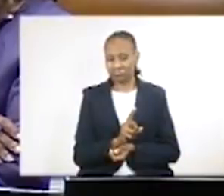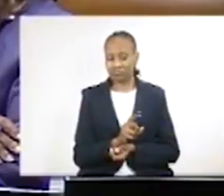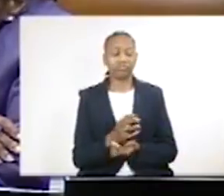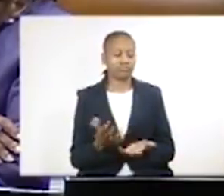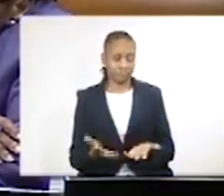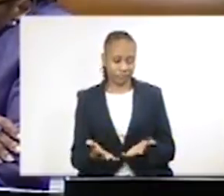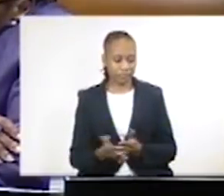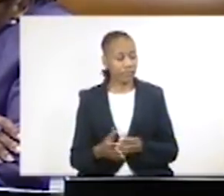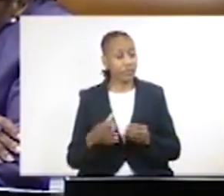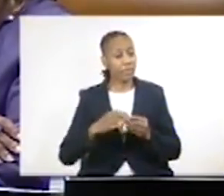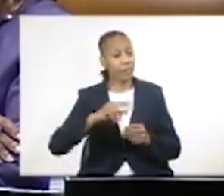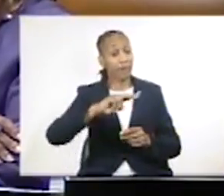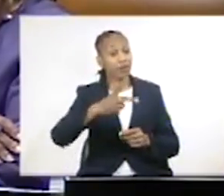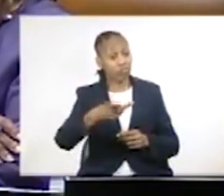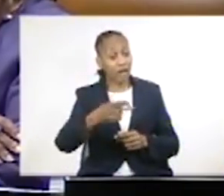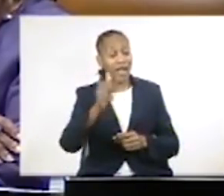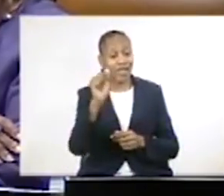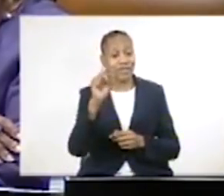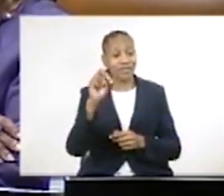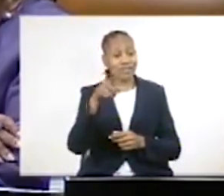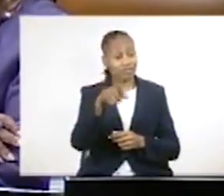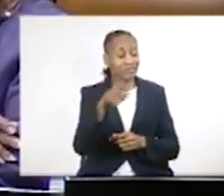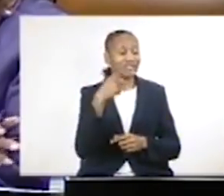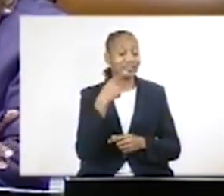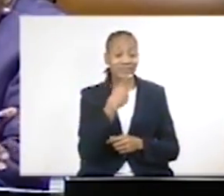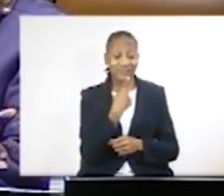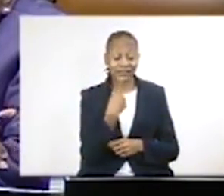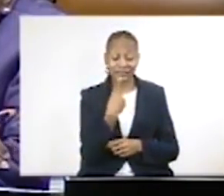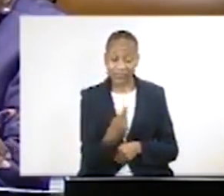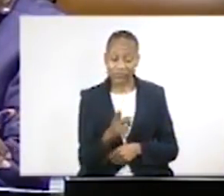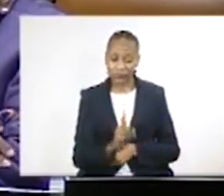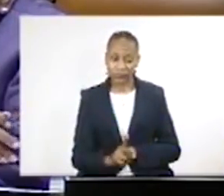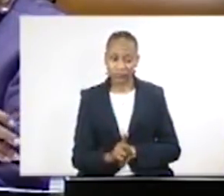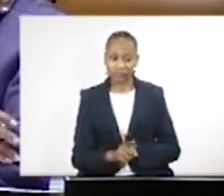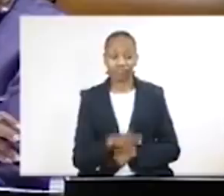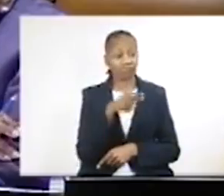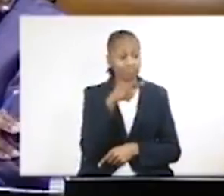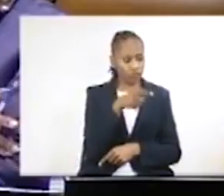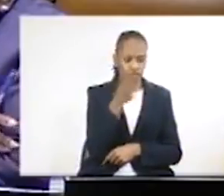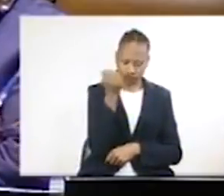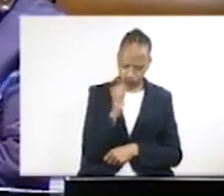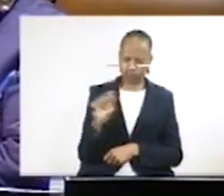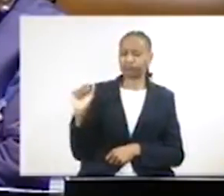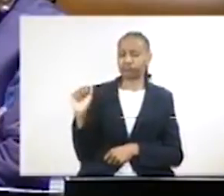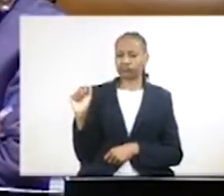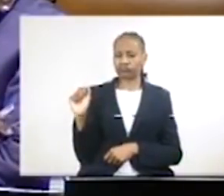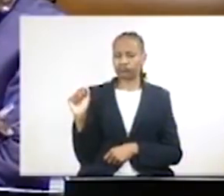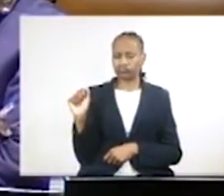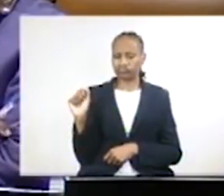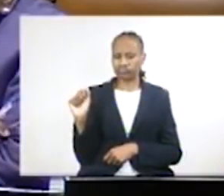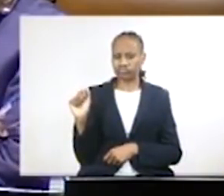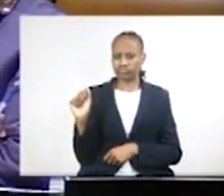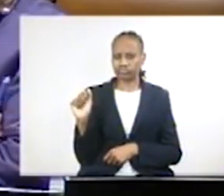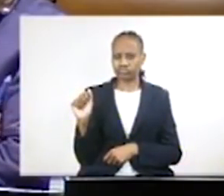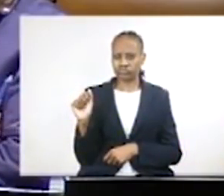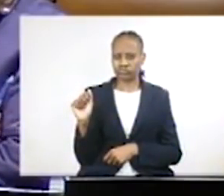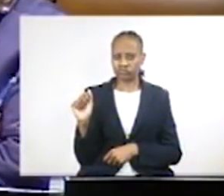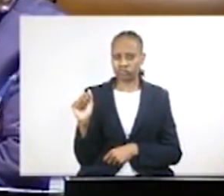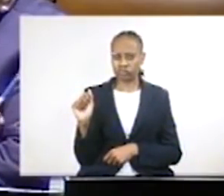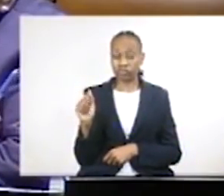Okay. I was asked to rule, and even before I gave you the go-ahead, you were on. Please do not do it